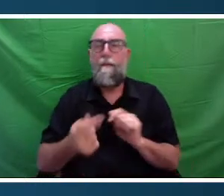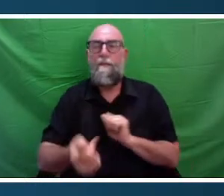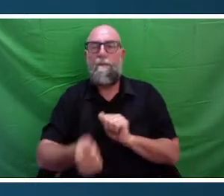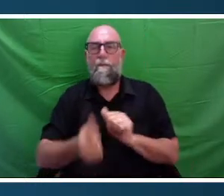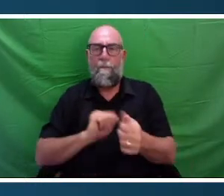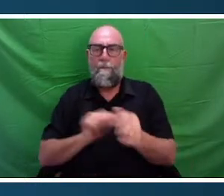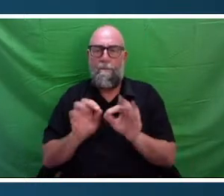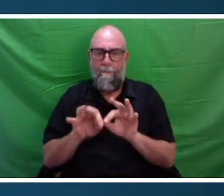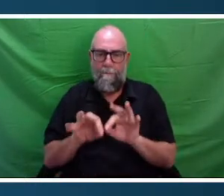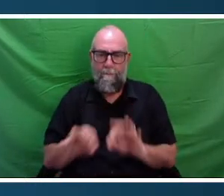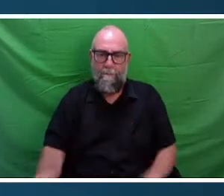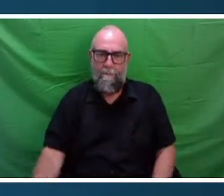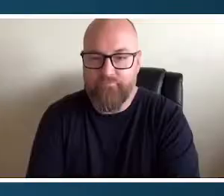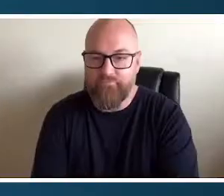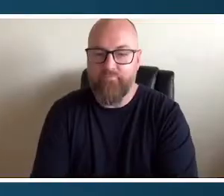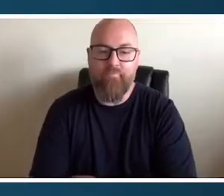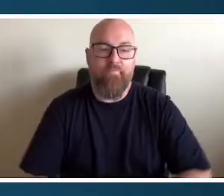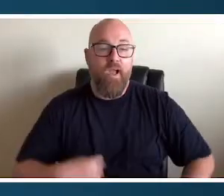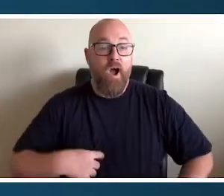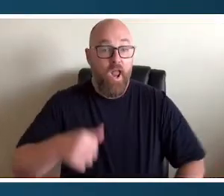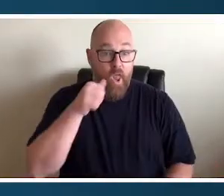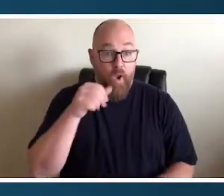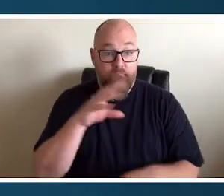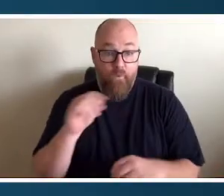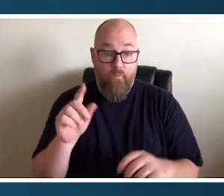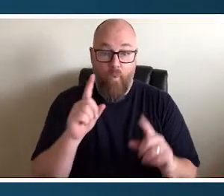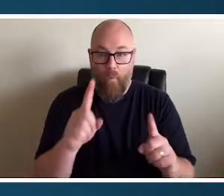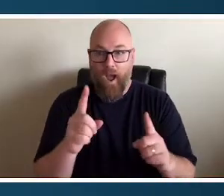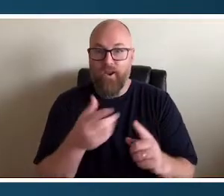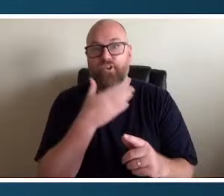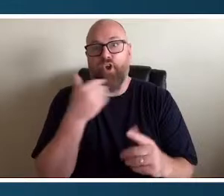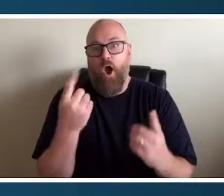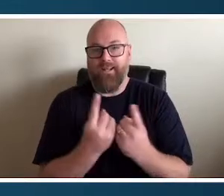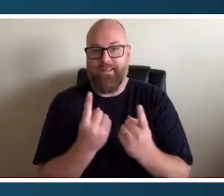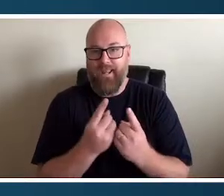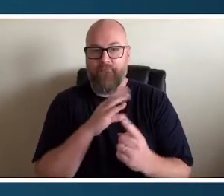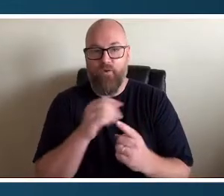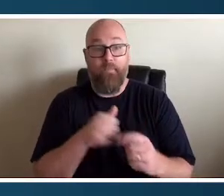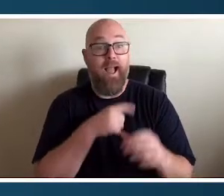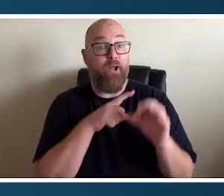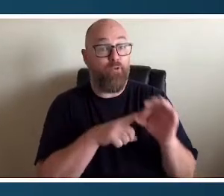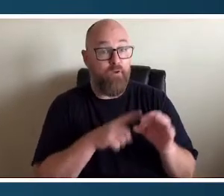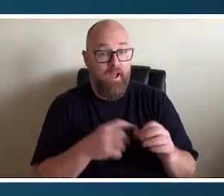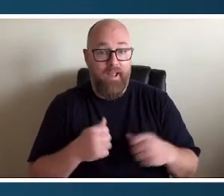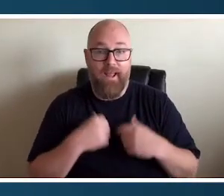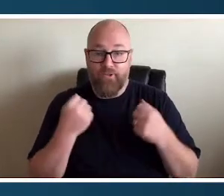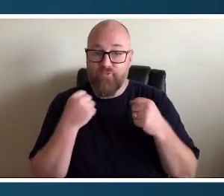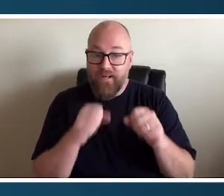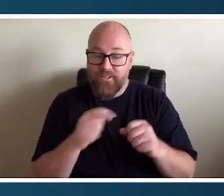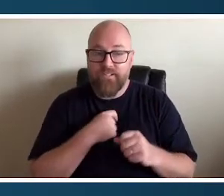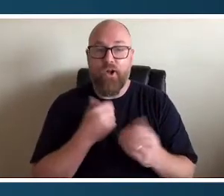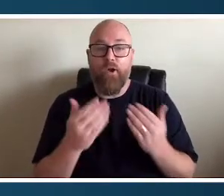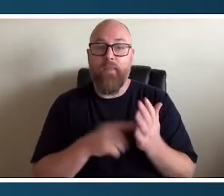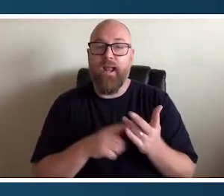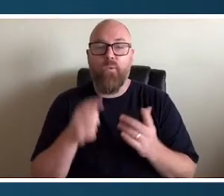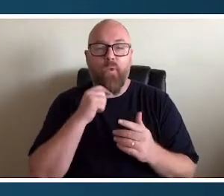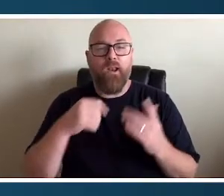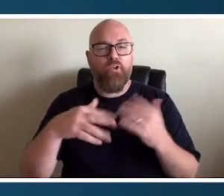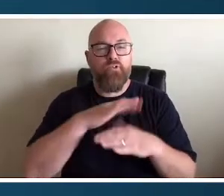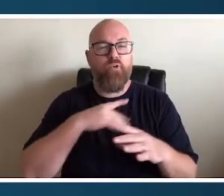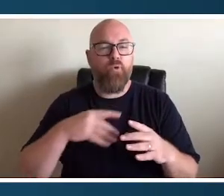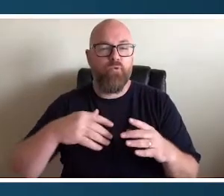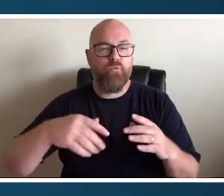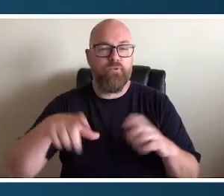their work as well that one nice thing about what our survey and the sampling strategy we use compared to a lot of the other work is what you'd know in social science as selecting